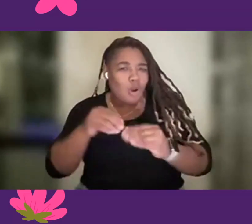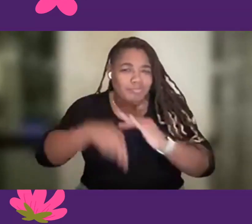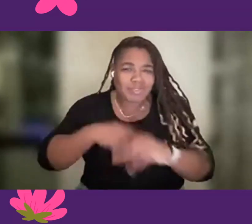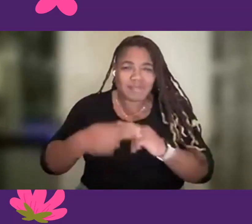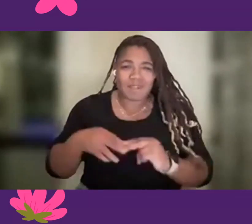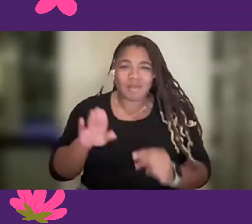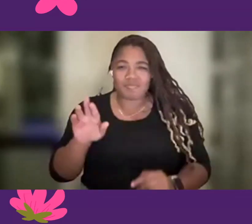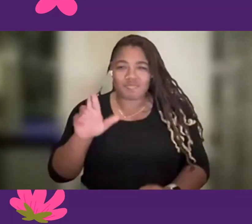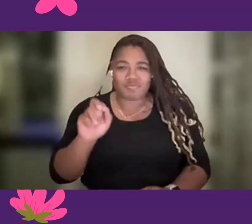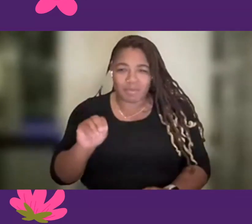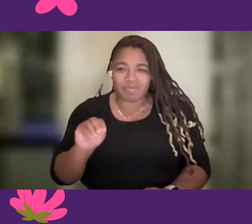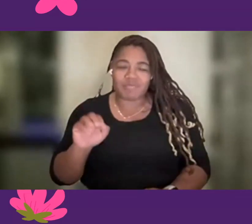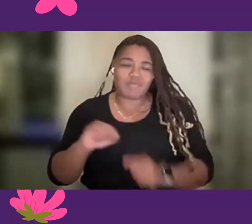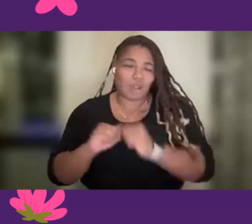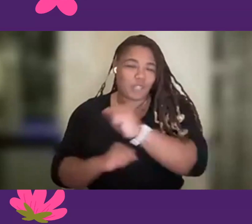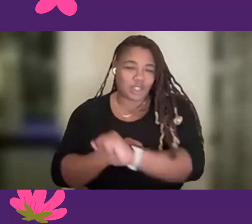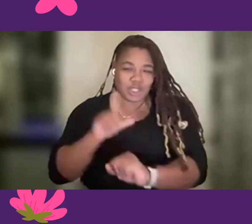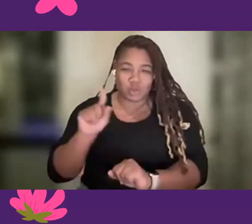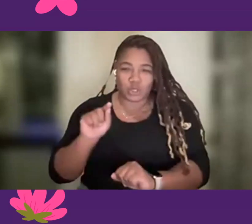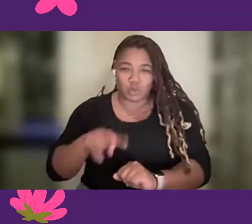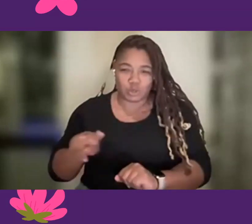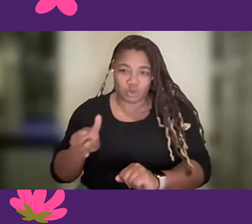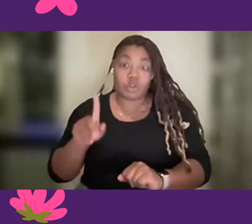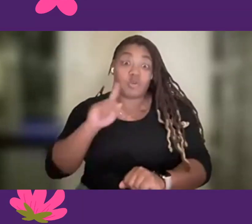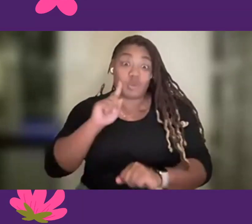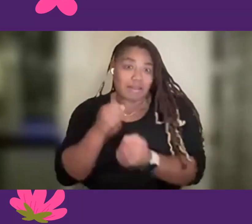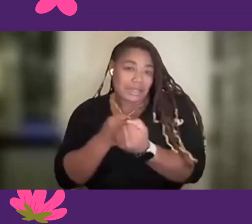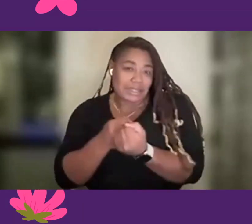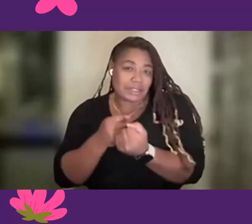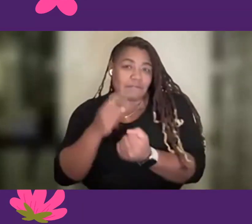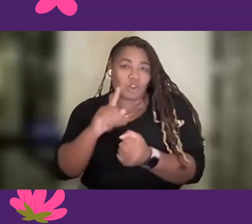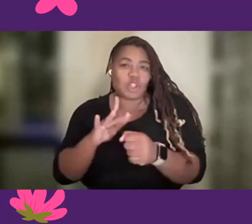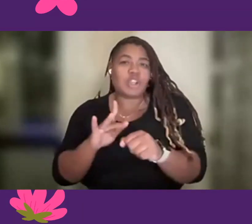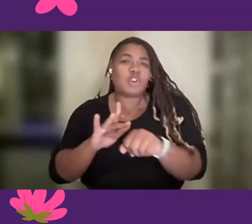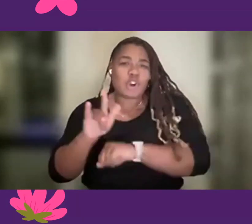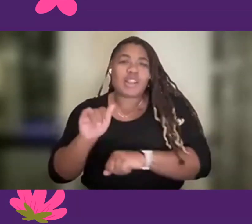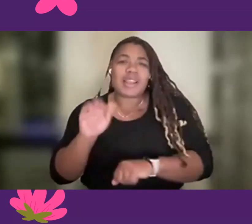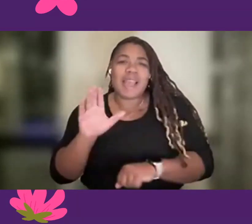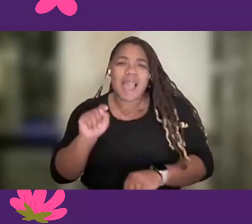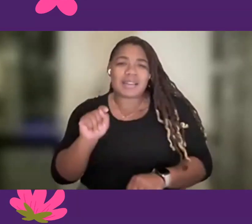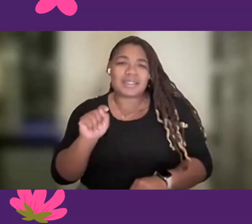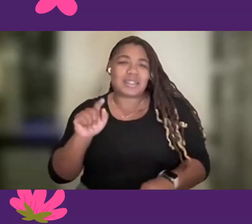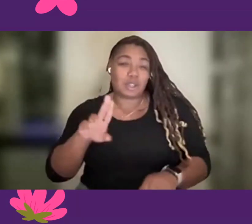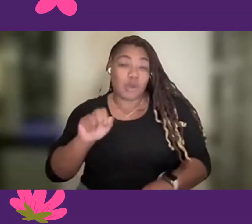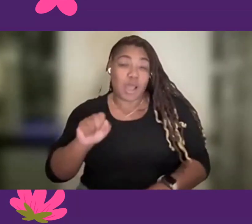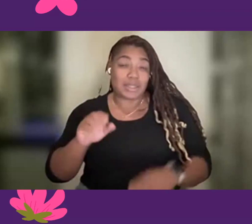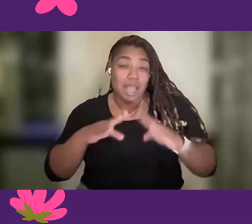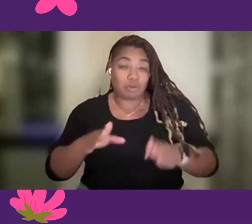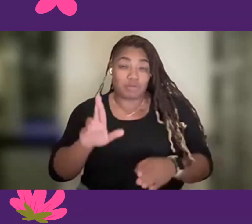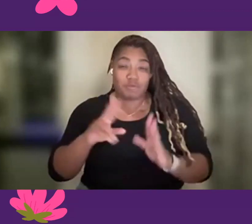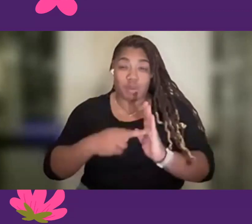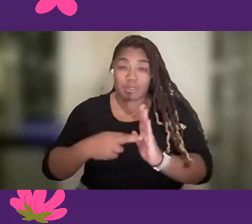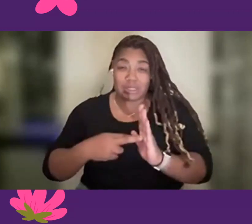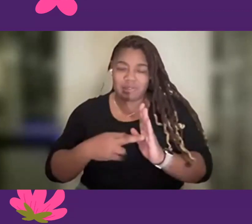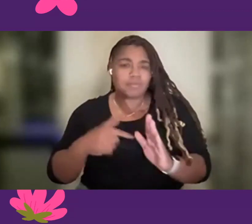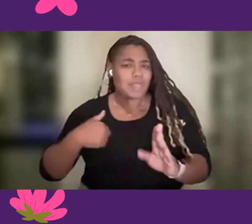when I was advocating for the Find It Early Act in the US House of Representatives. And I really use my platform